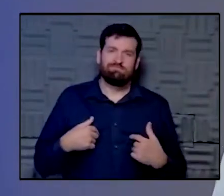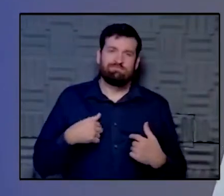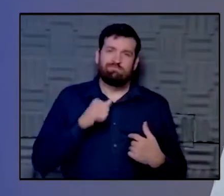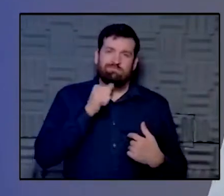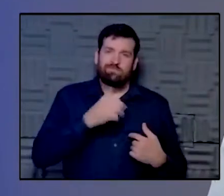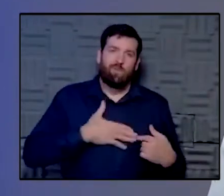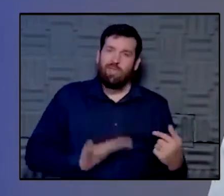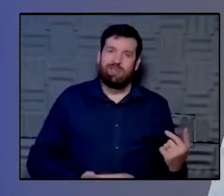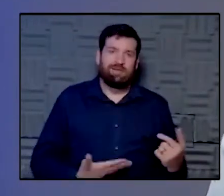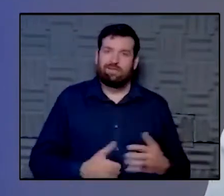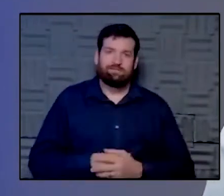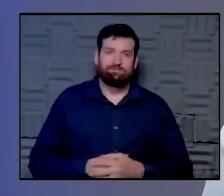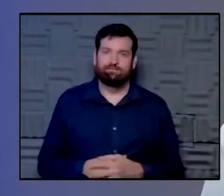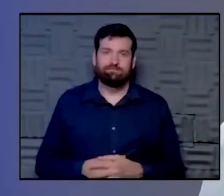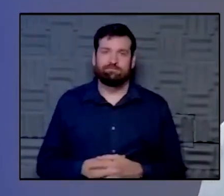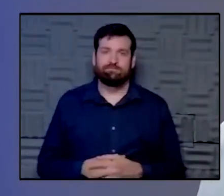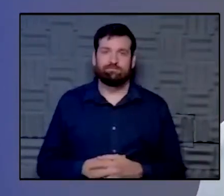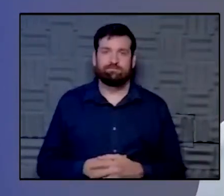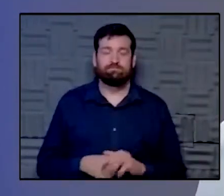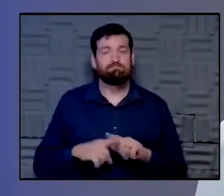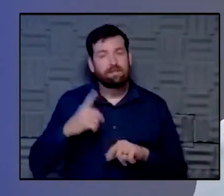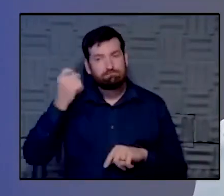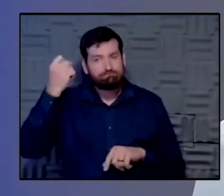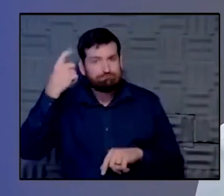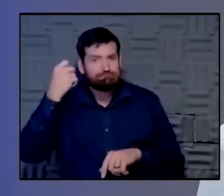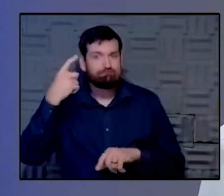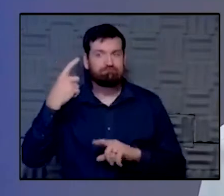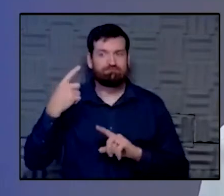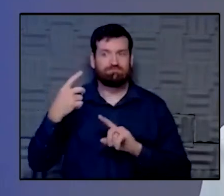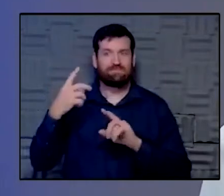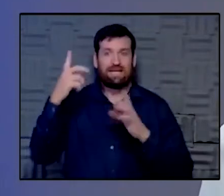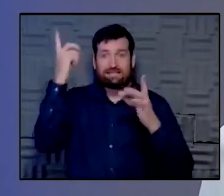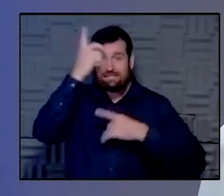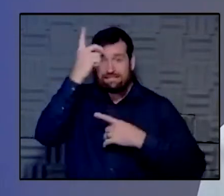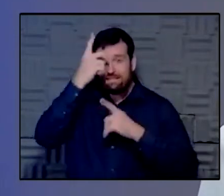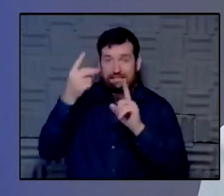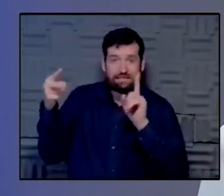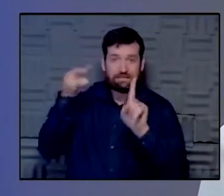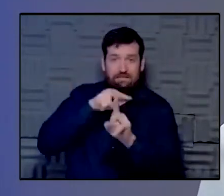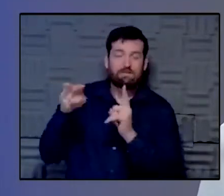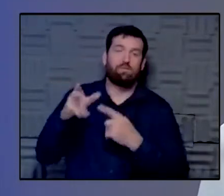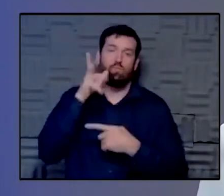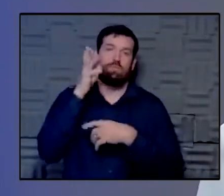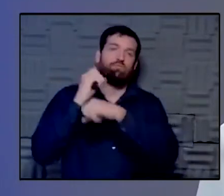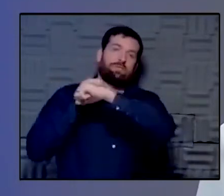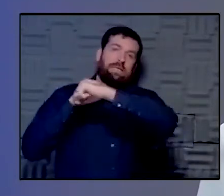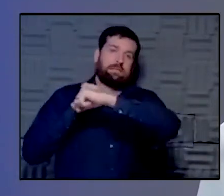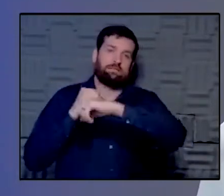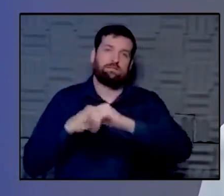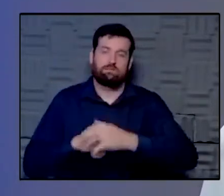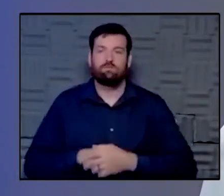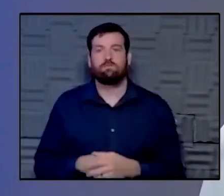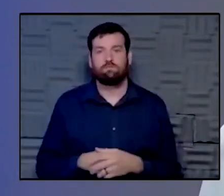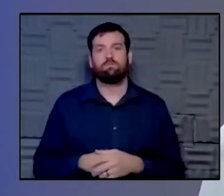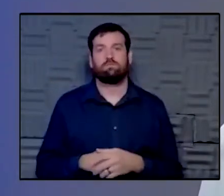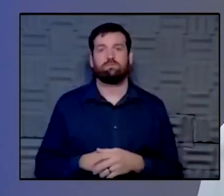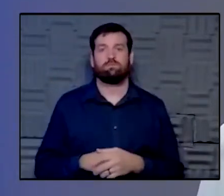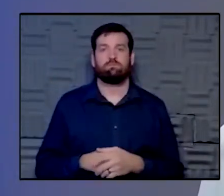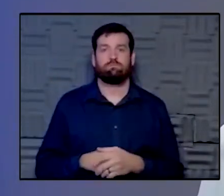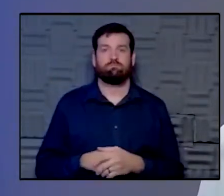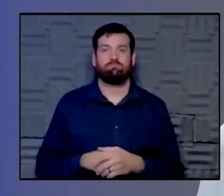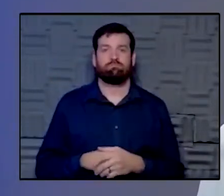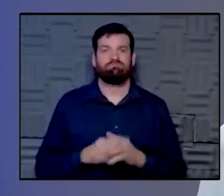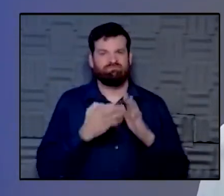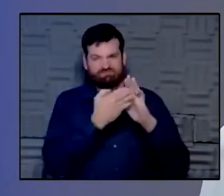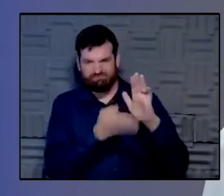right now. But understanding that from the disease standpoint, yes, I will be protected overall from that whole spectrum